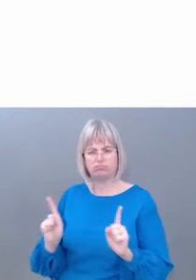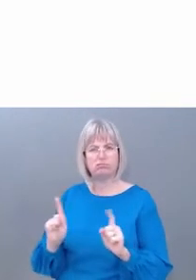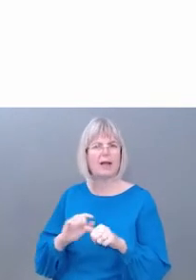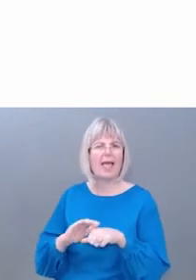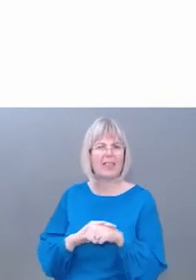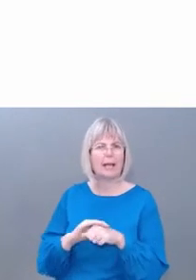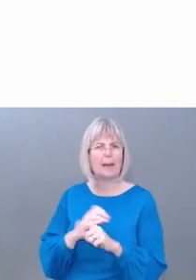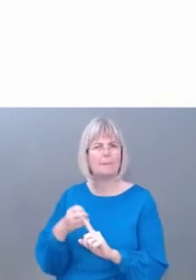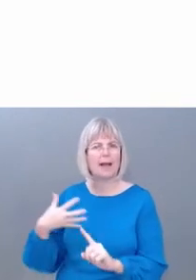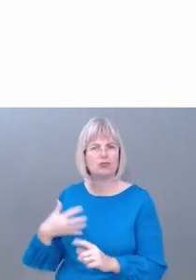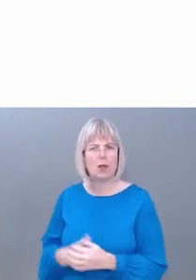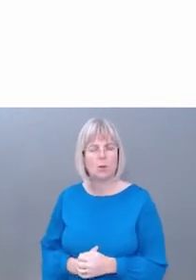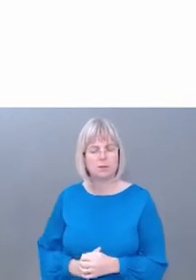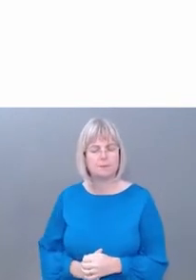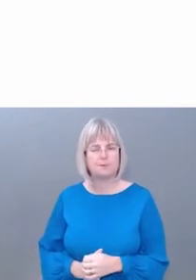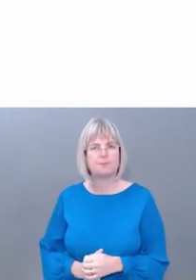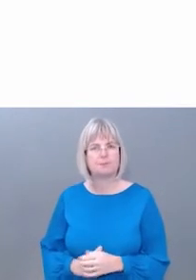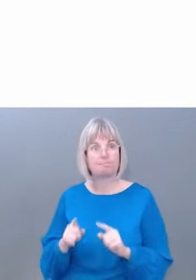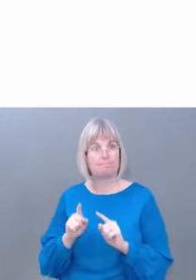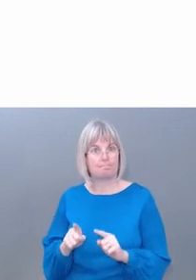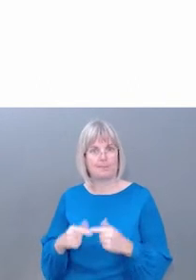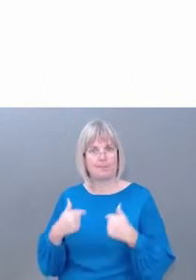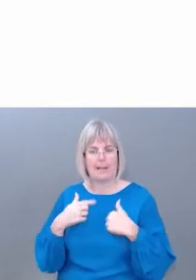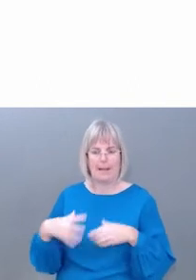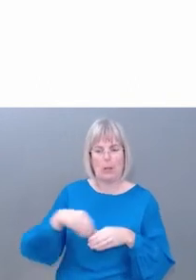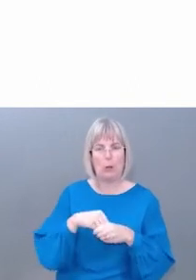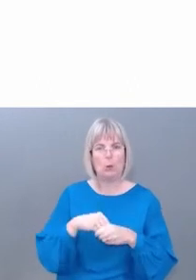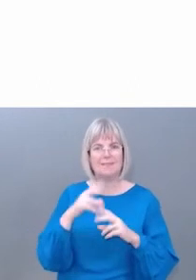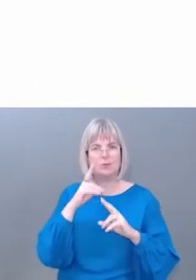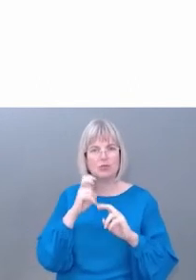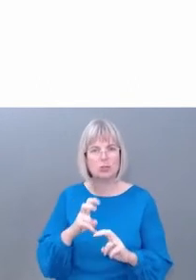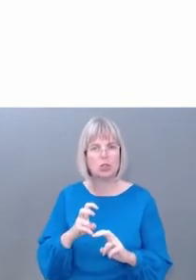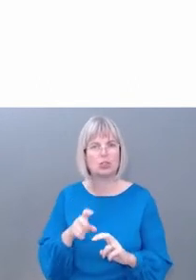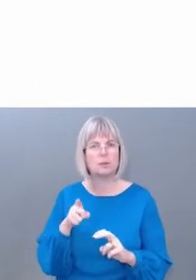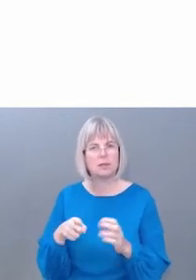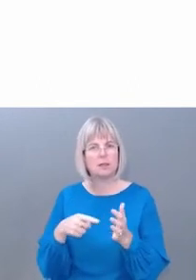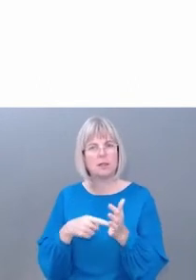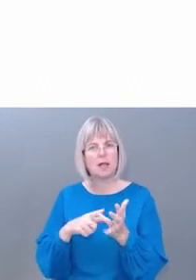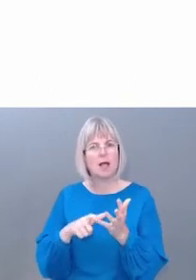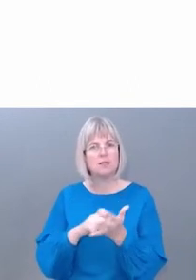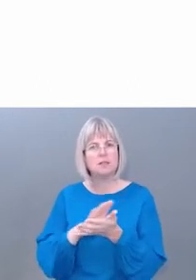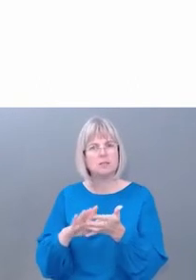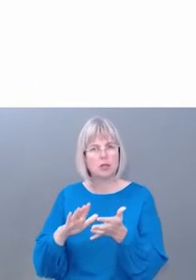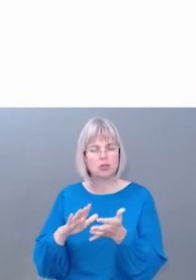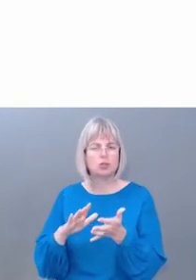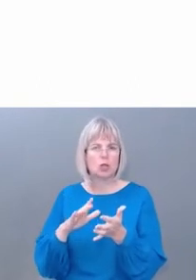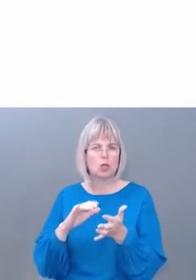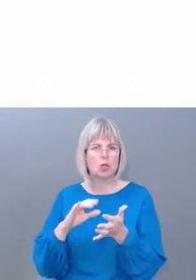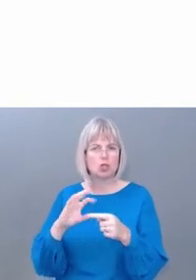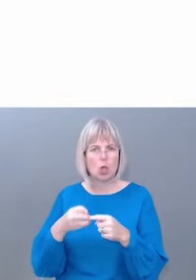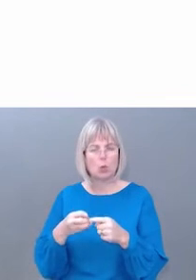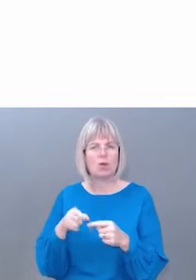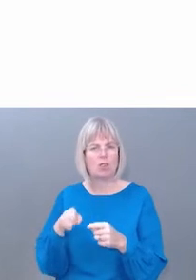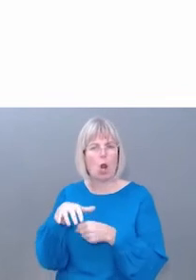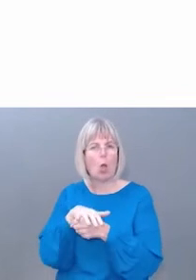this, we included a piece of research which was done by Touchstone, a local third sector organisation in Leeds, and